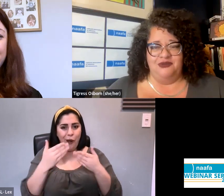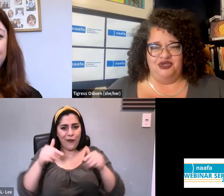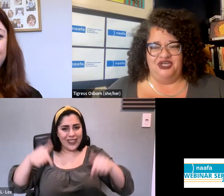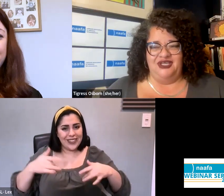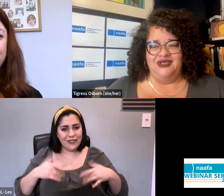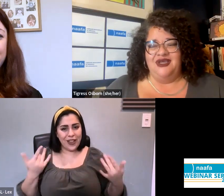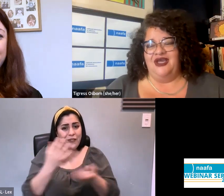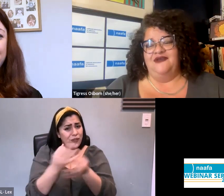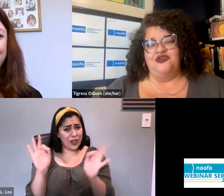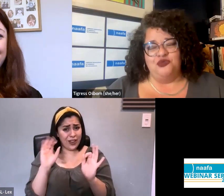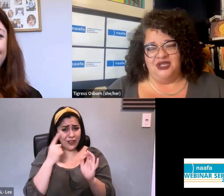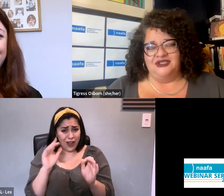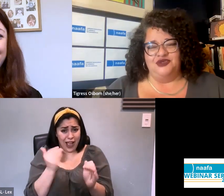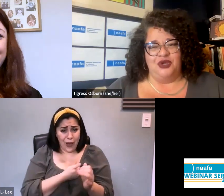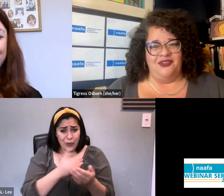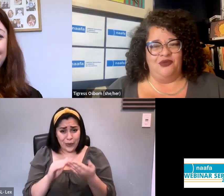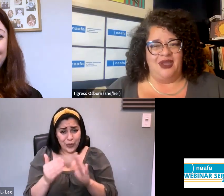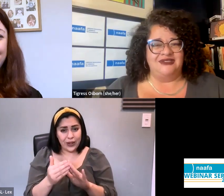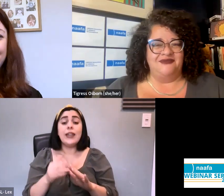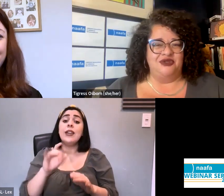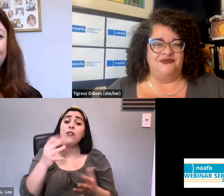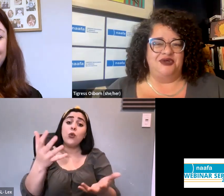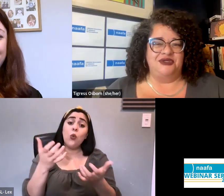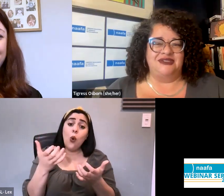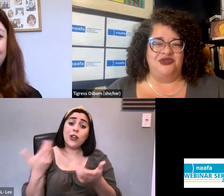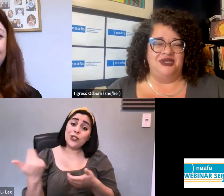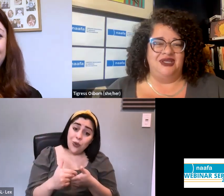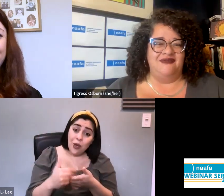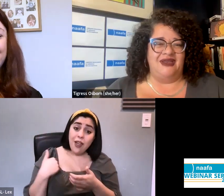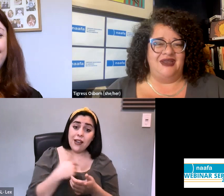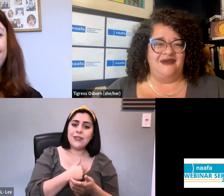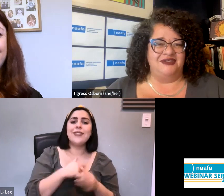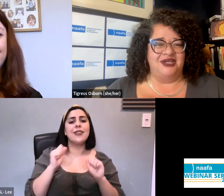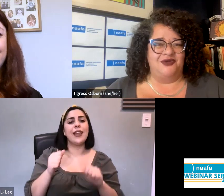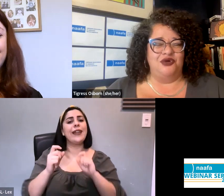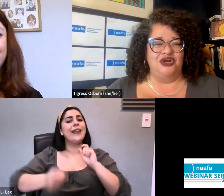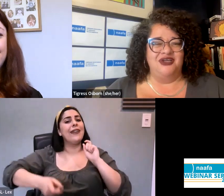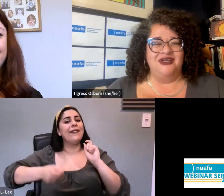to our community. If you would like to join the ranks of those folks, you can give at